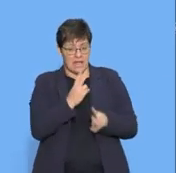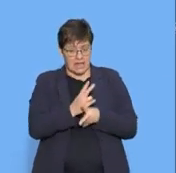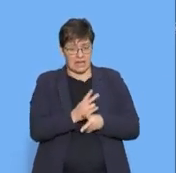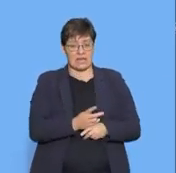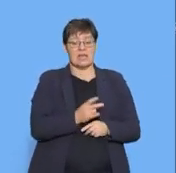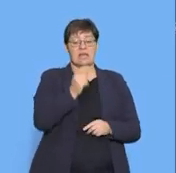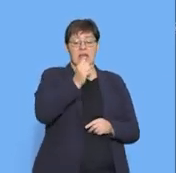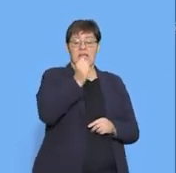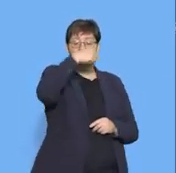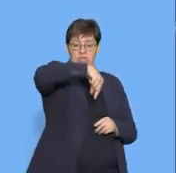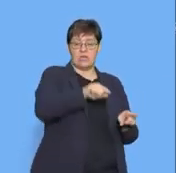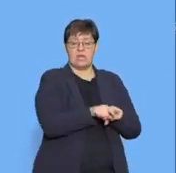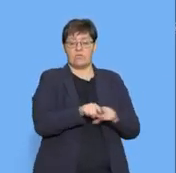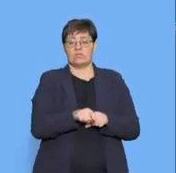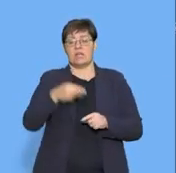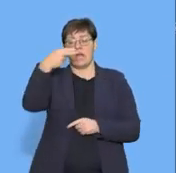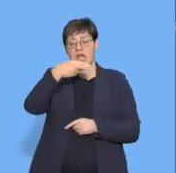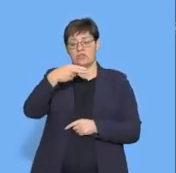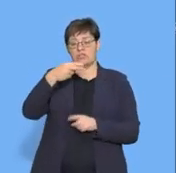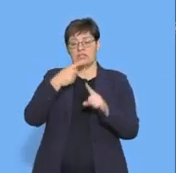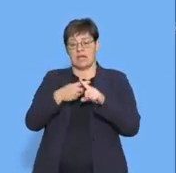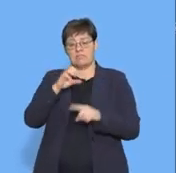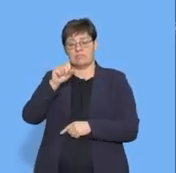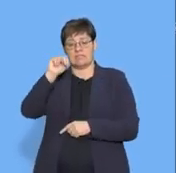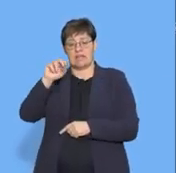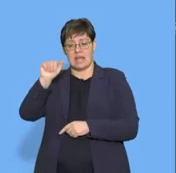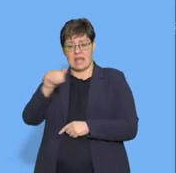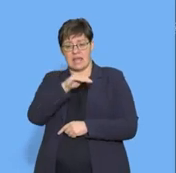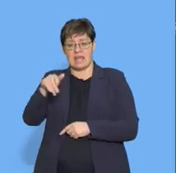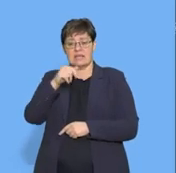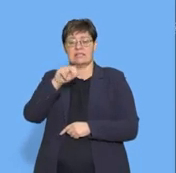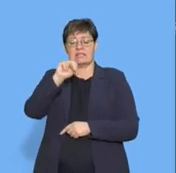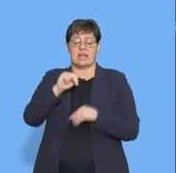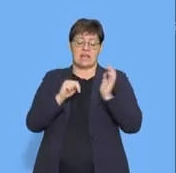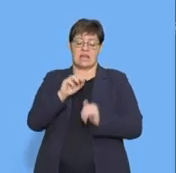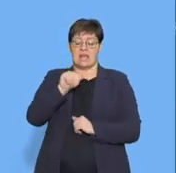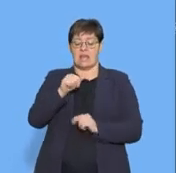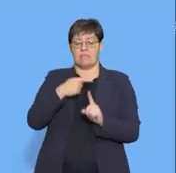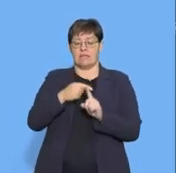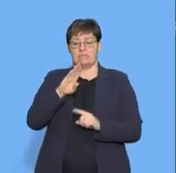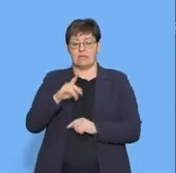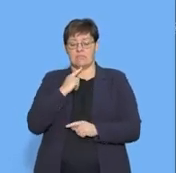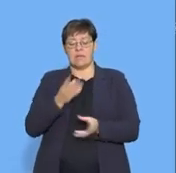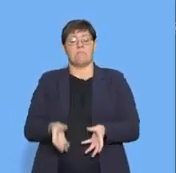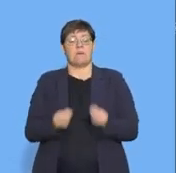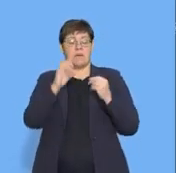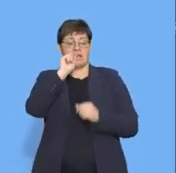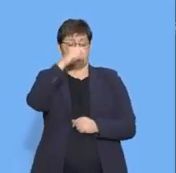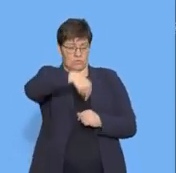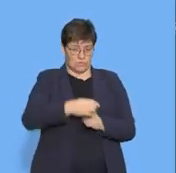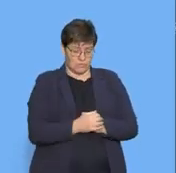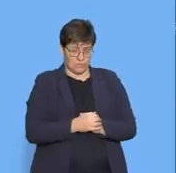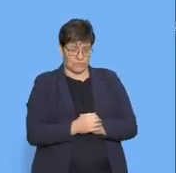Okay, rearranging this, we multiply throughout by sine A, and it ends up in our numerator on that side. So we've answered the first part of our question, which is